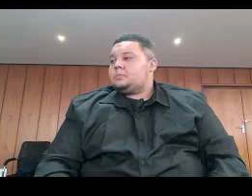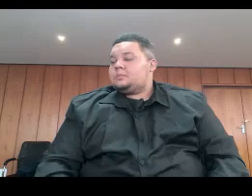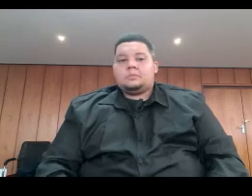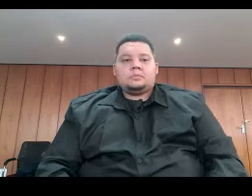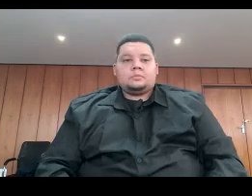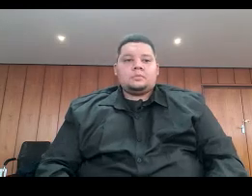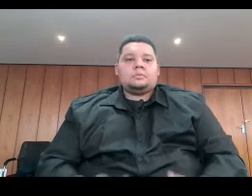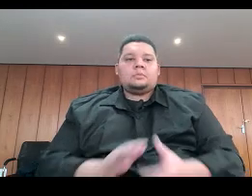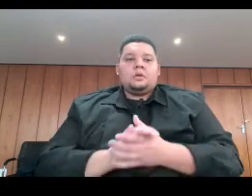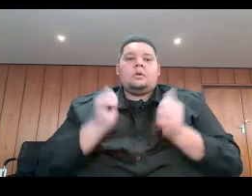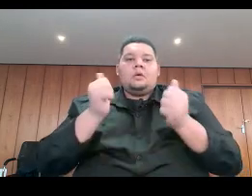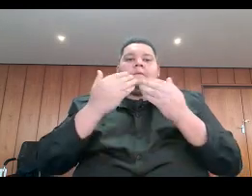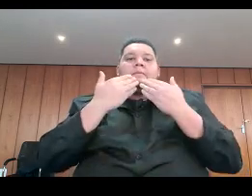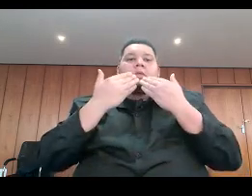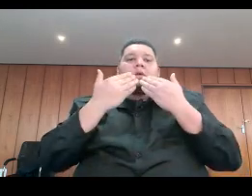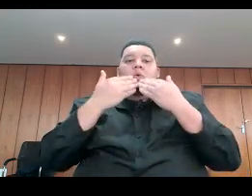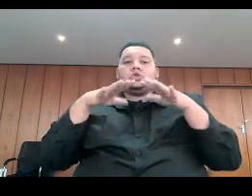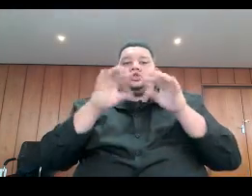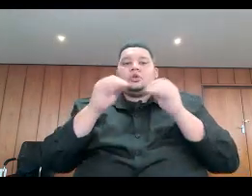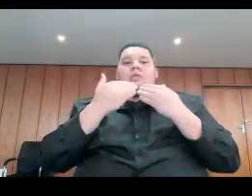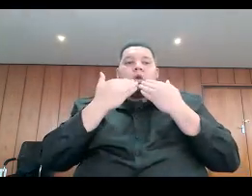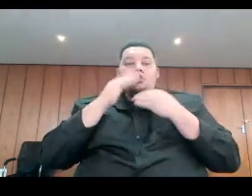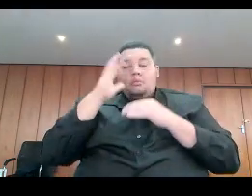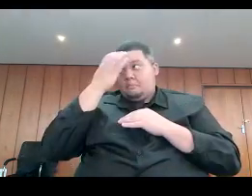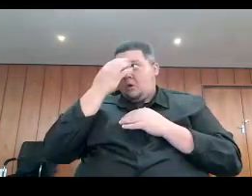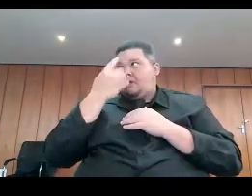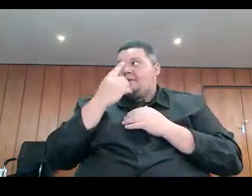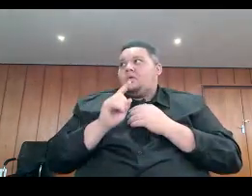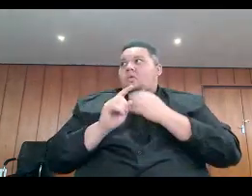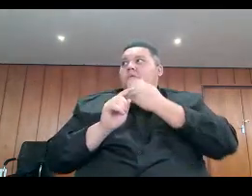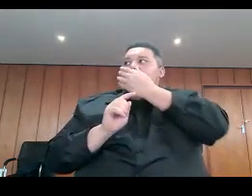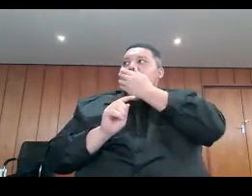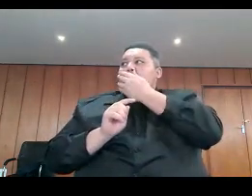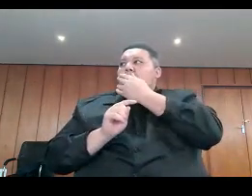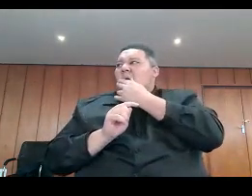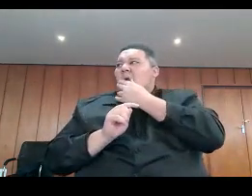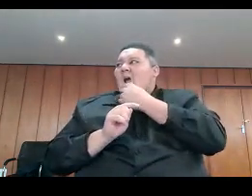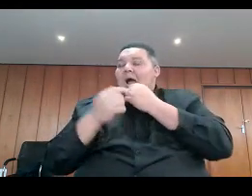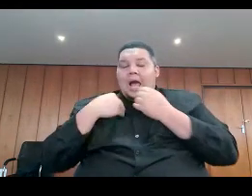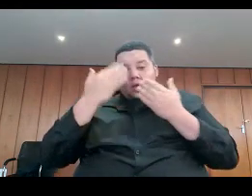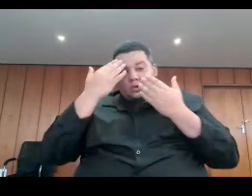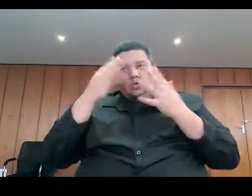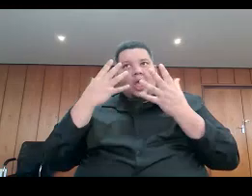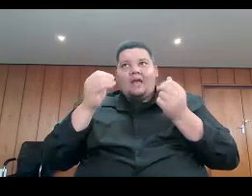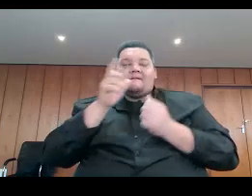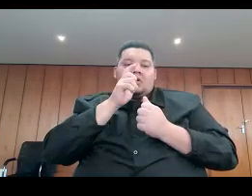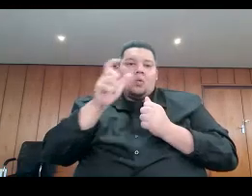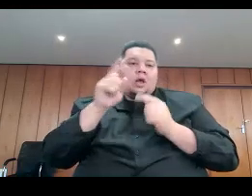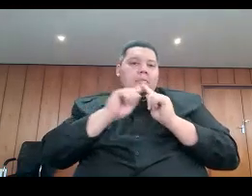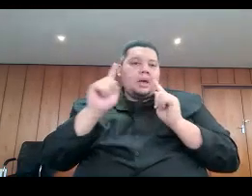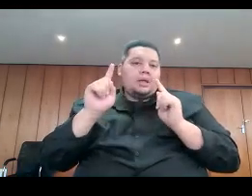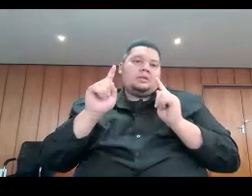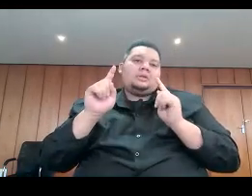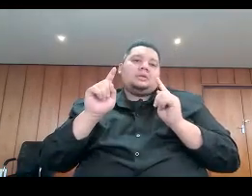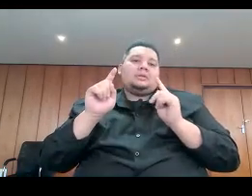Okay. Thank you, Chair. Thank you, Prof, for such a, oh my God, I don't even have the word, but it's